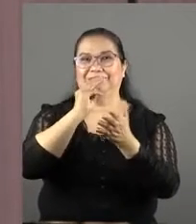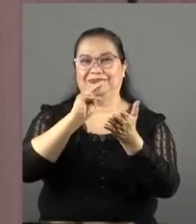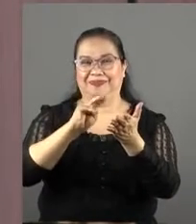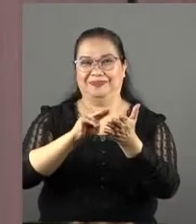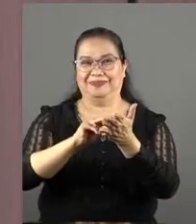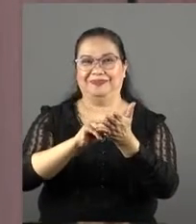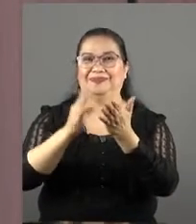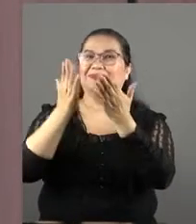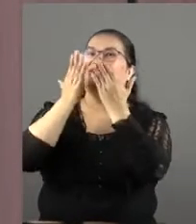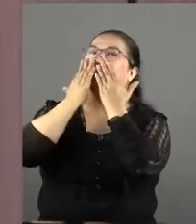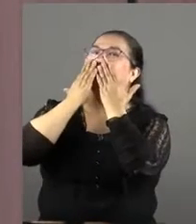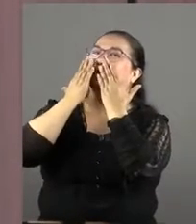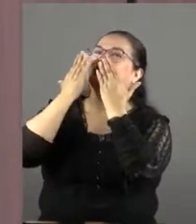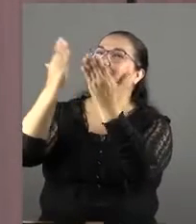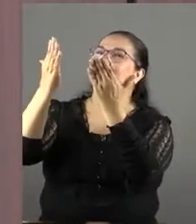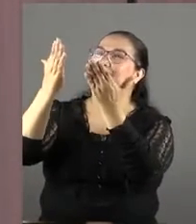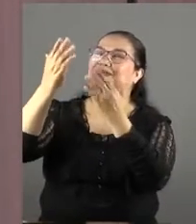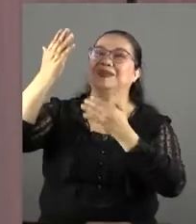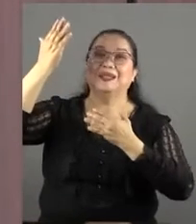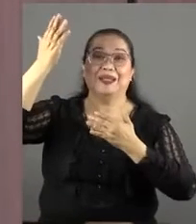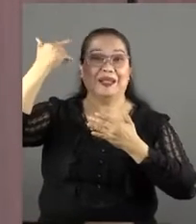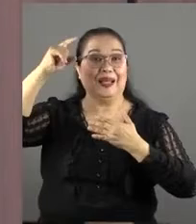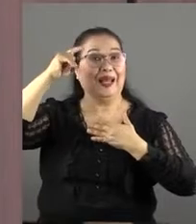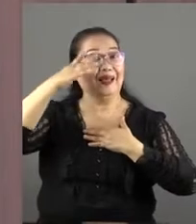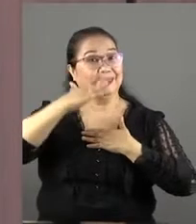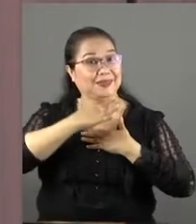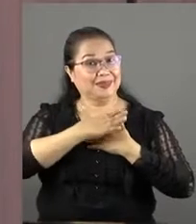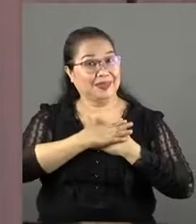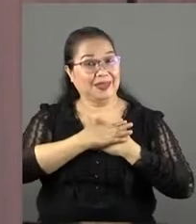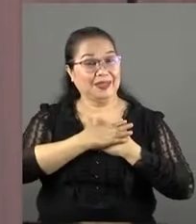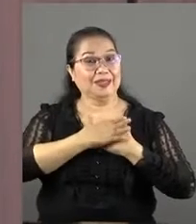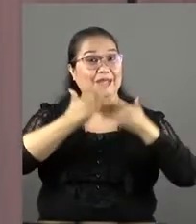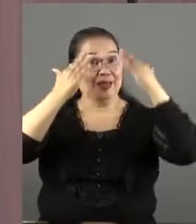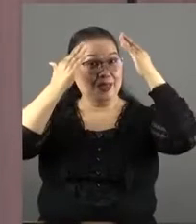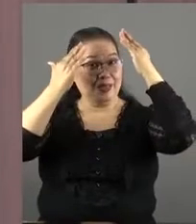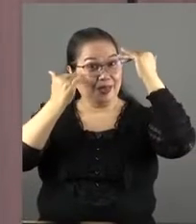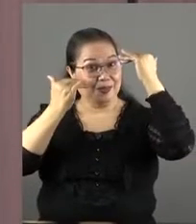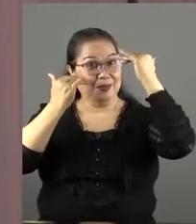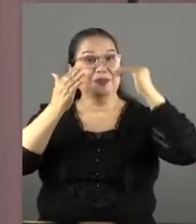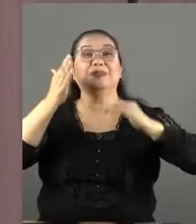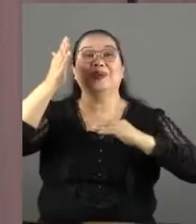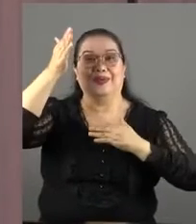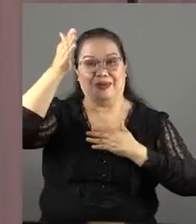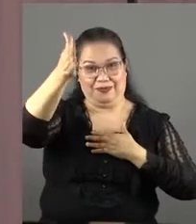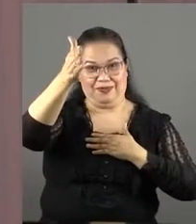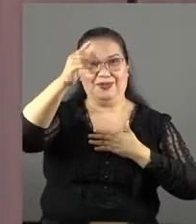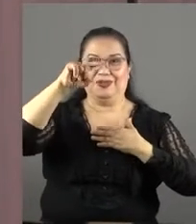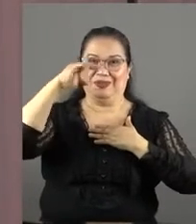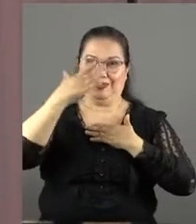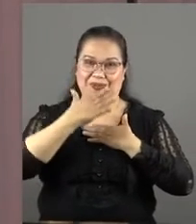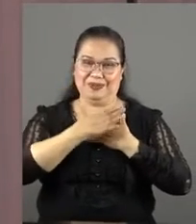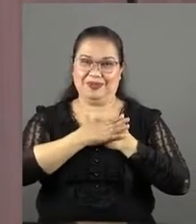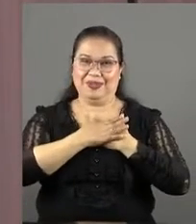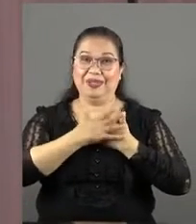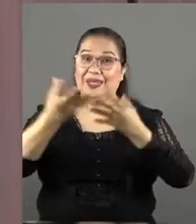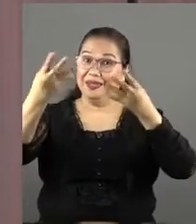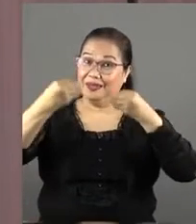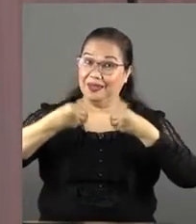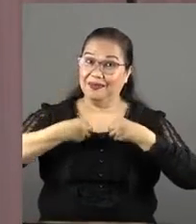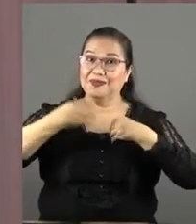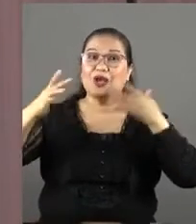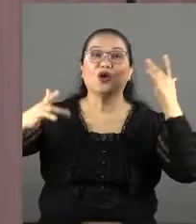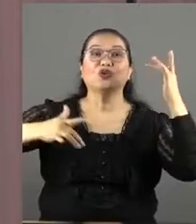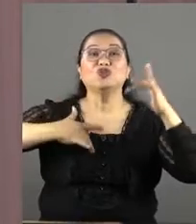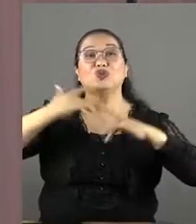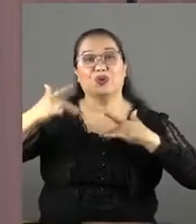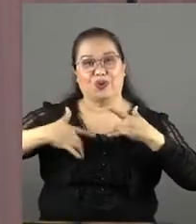Gratitude for past grace and hope in future grace gives us joy